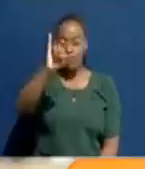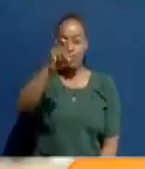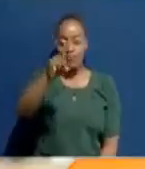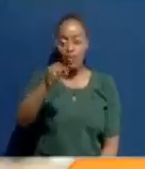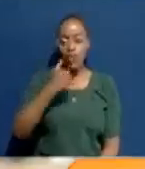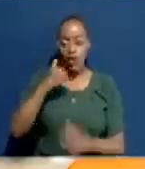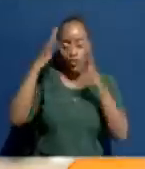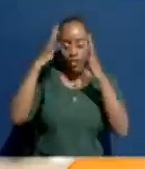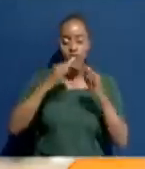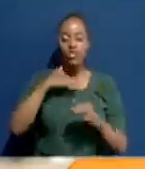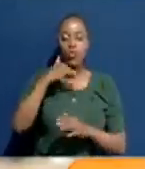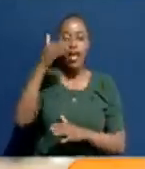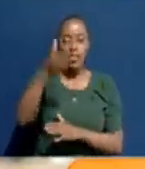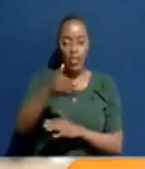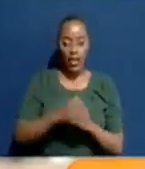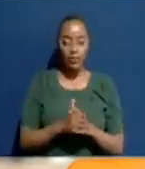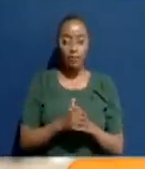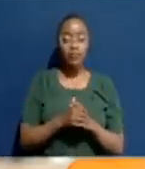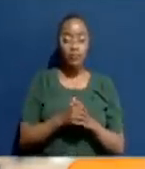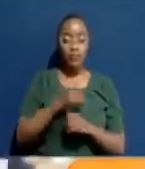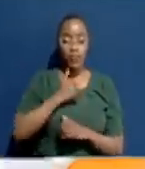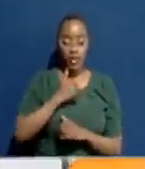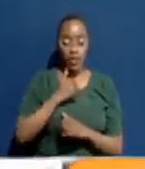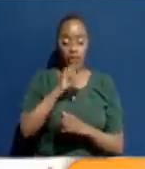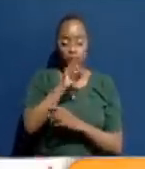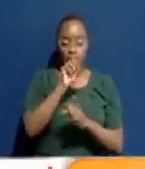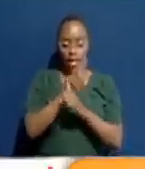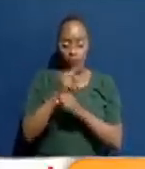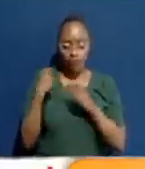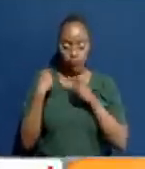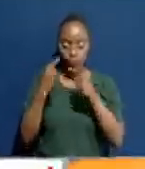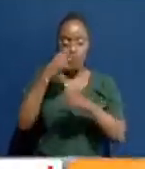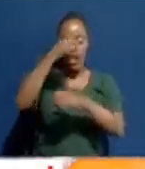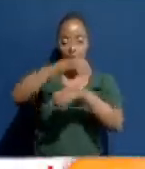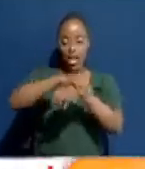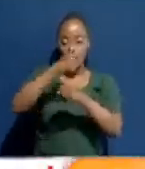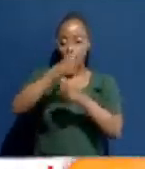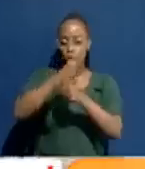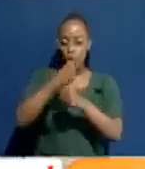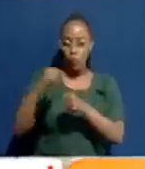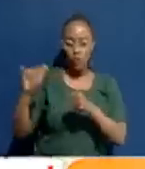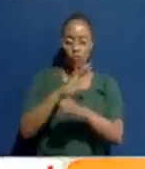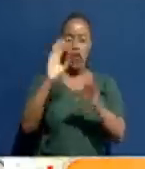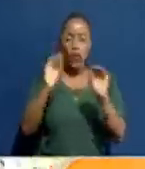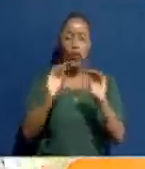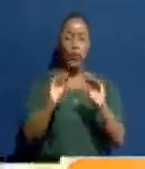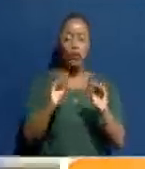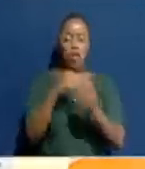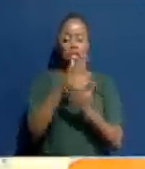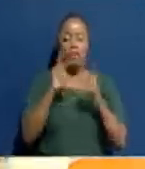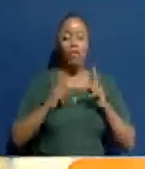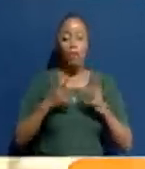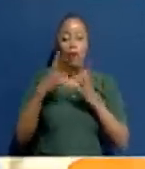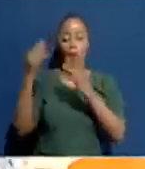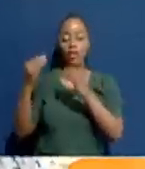huko. Nilimaliza shule 2011. Kutoka huo muda wote, sijapata tu ile kazi kamili. Some of us went for